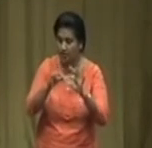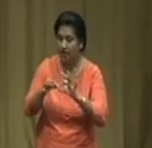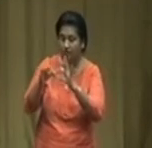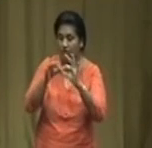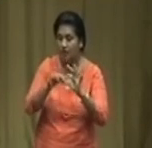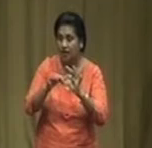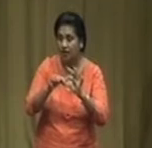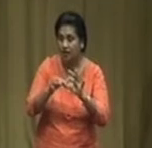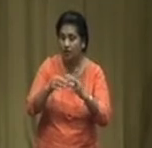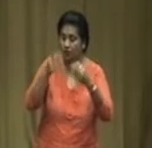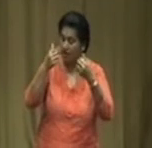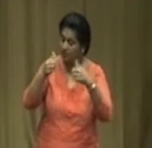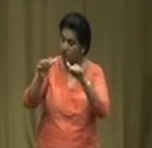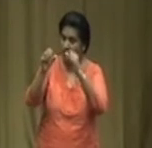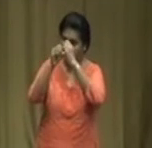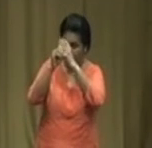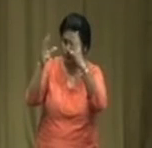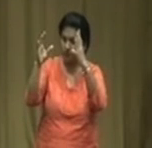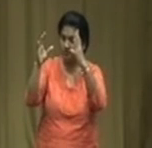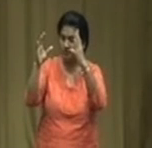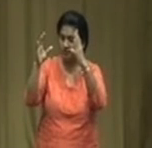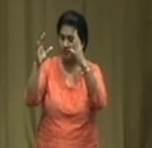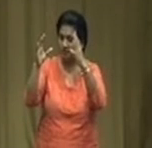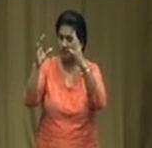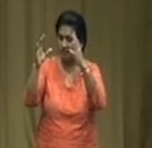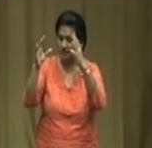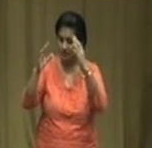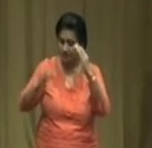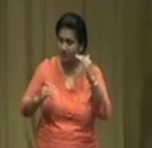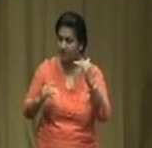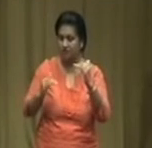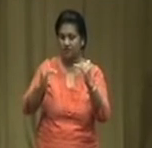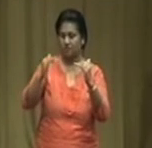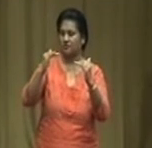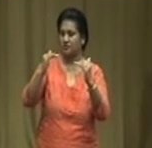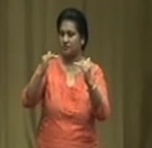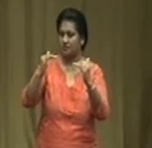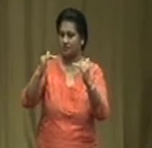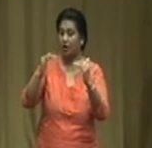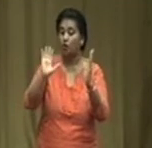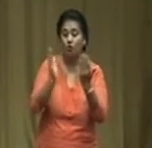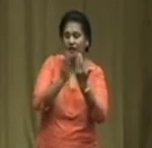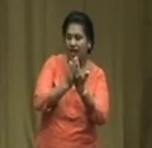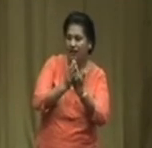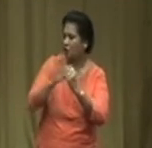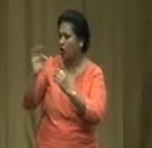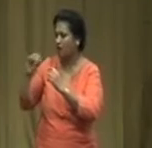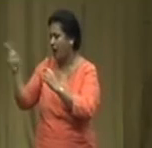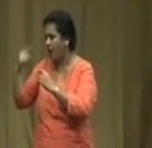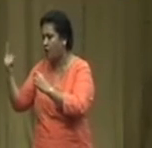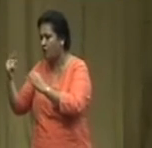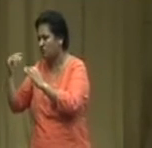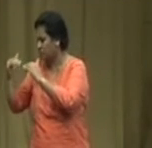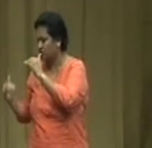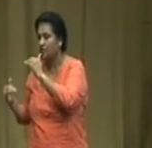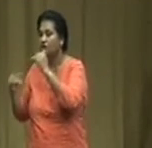achieve innovations on scale that you would not be able to do working alone. So I thank you very much for your kind